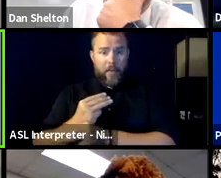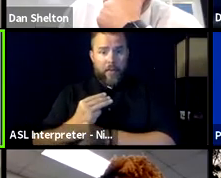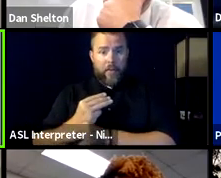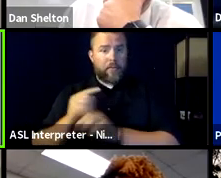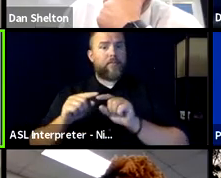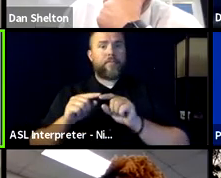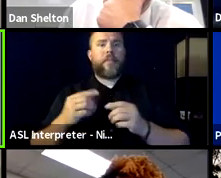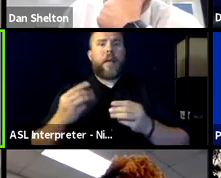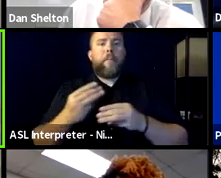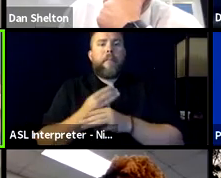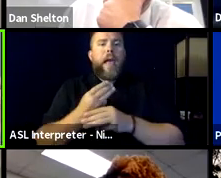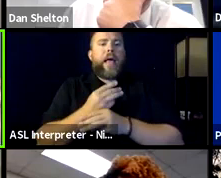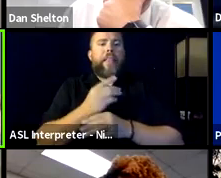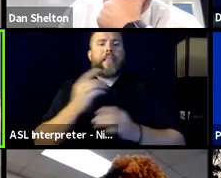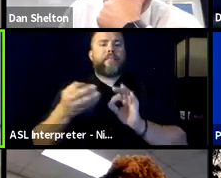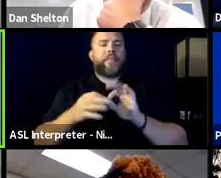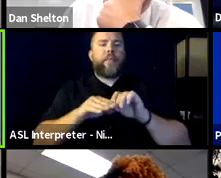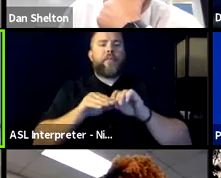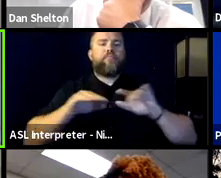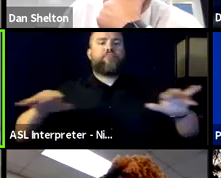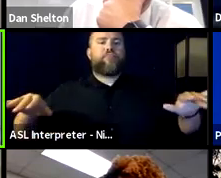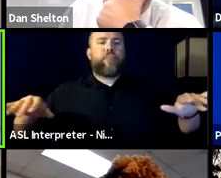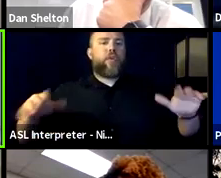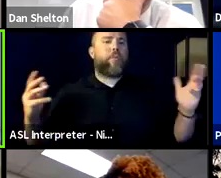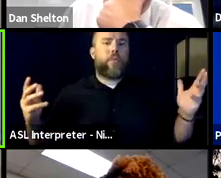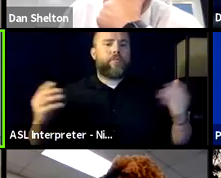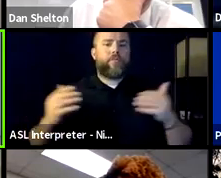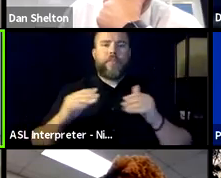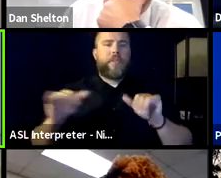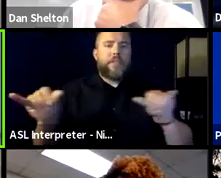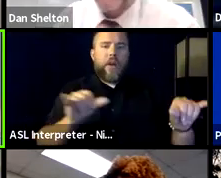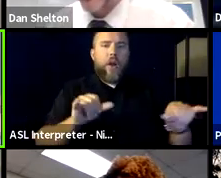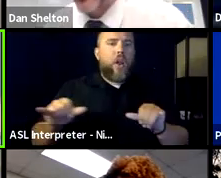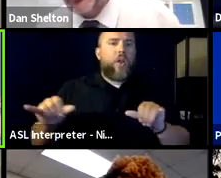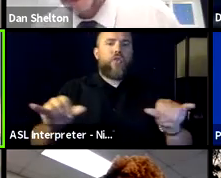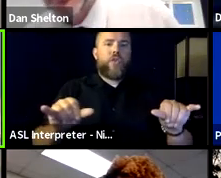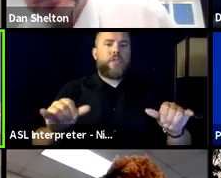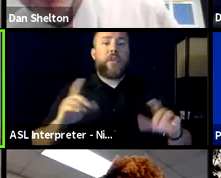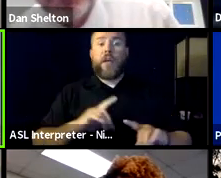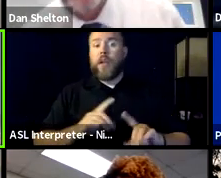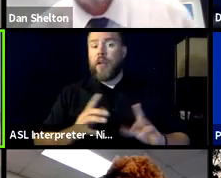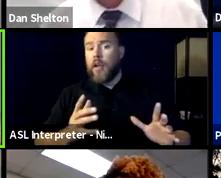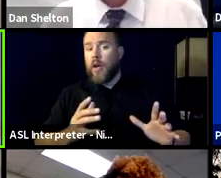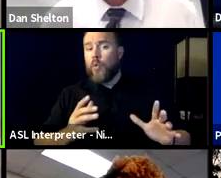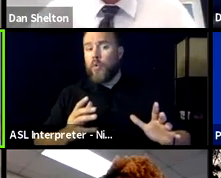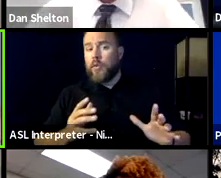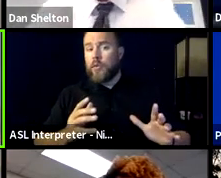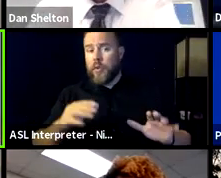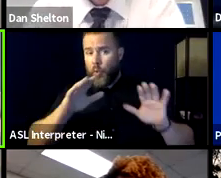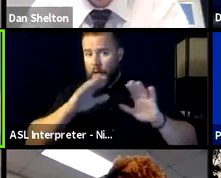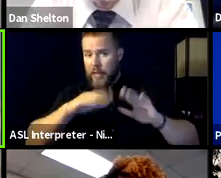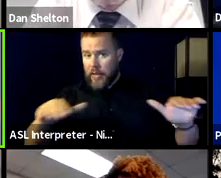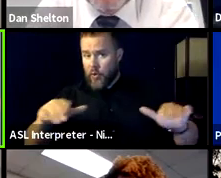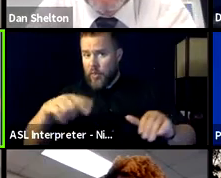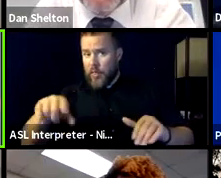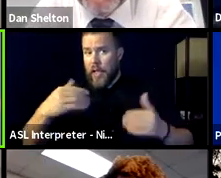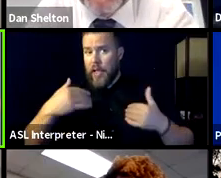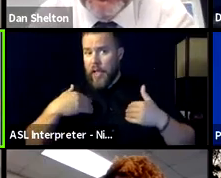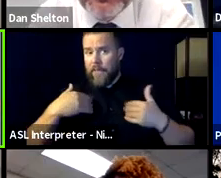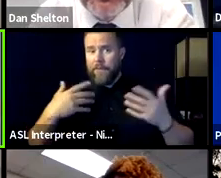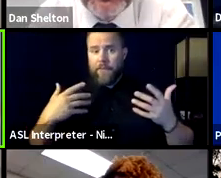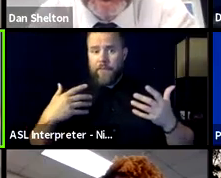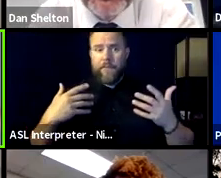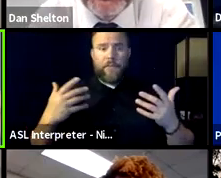the board, right? And so in regards to children that may have challenges with the digital